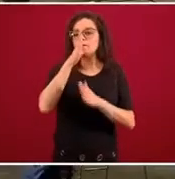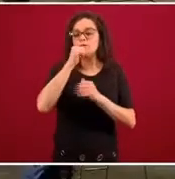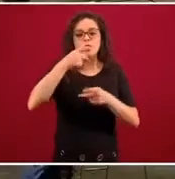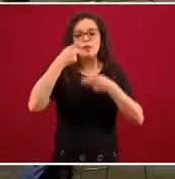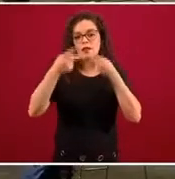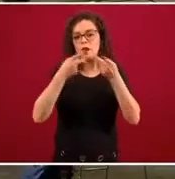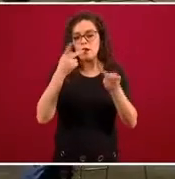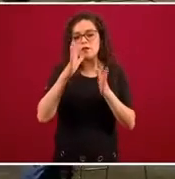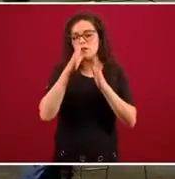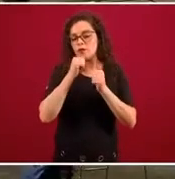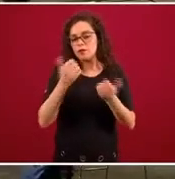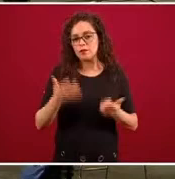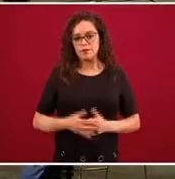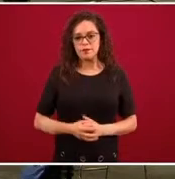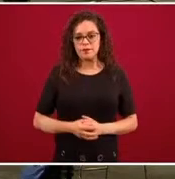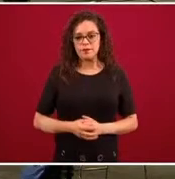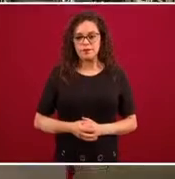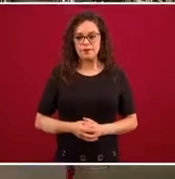So